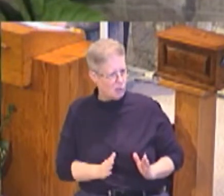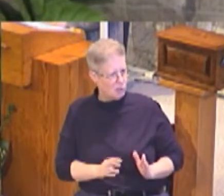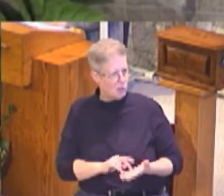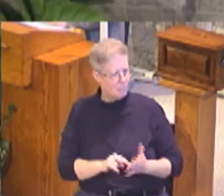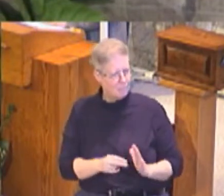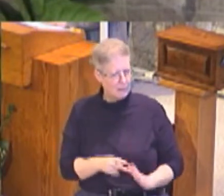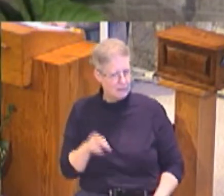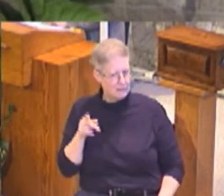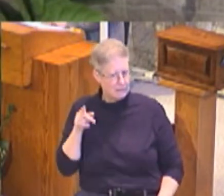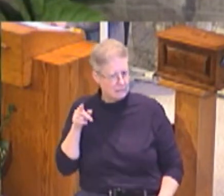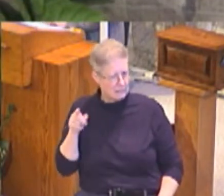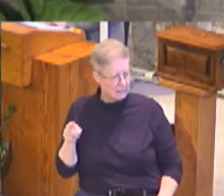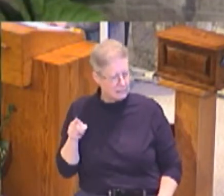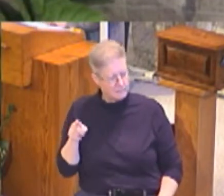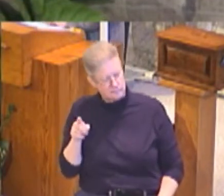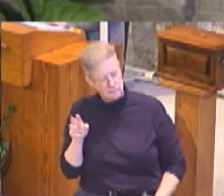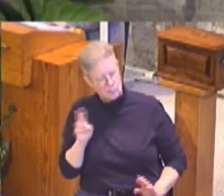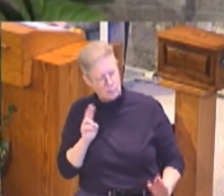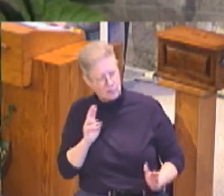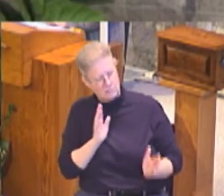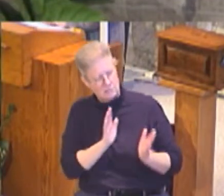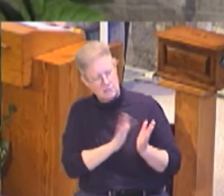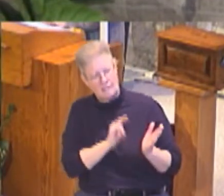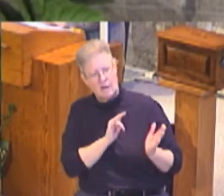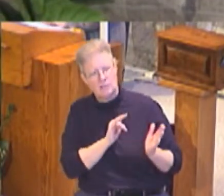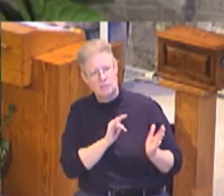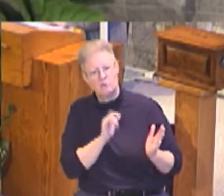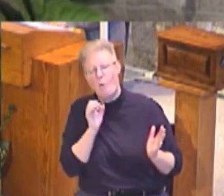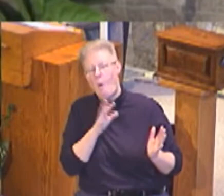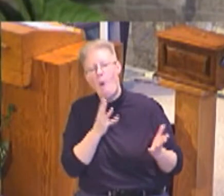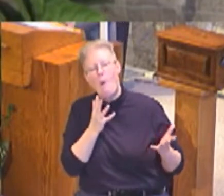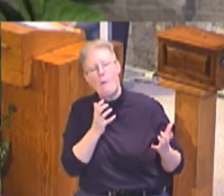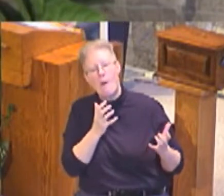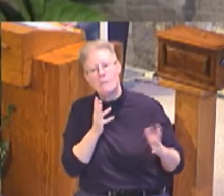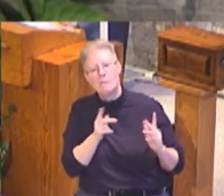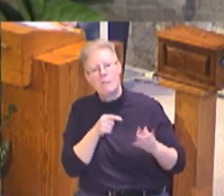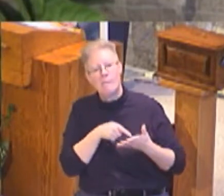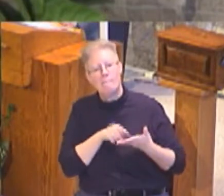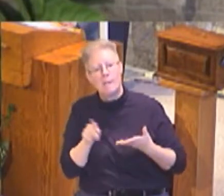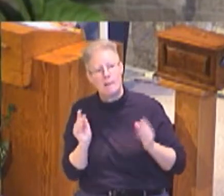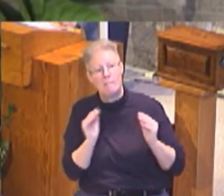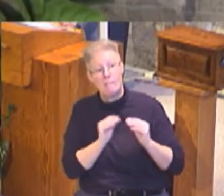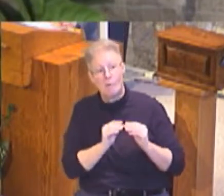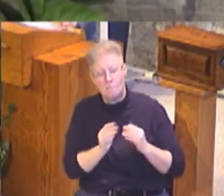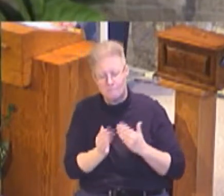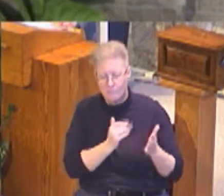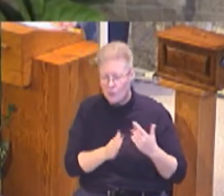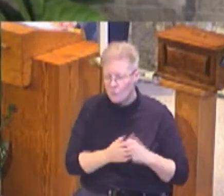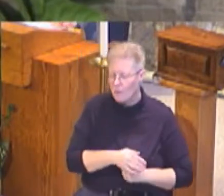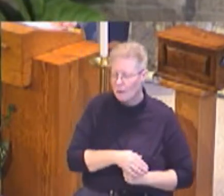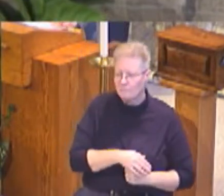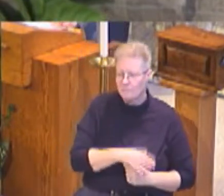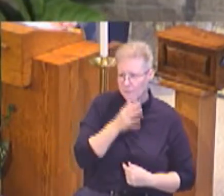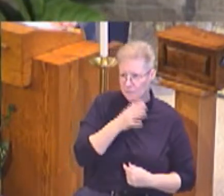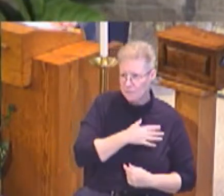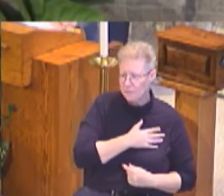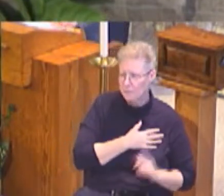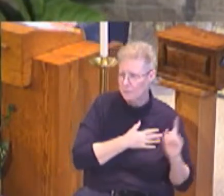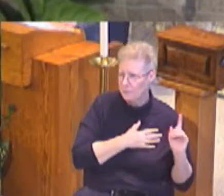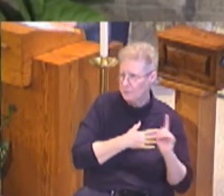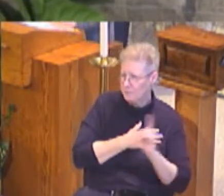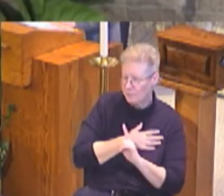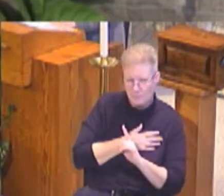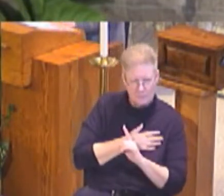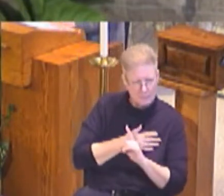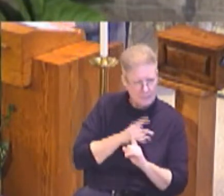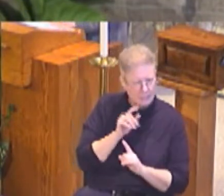judge on the take to the highest bidder. So the widow goes to his house late at night. She knocks